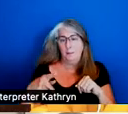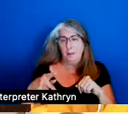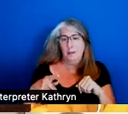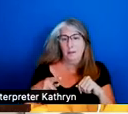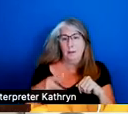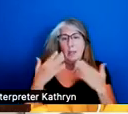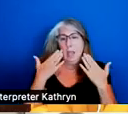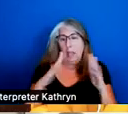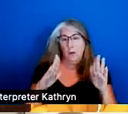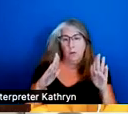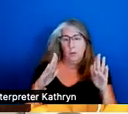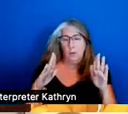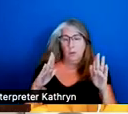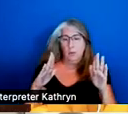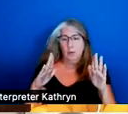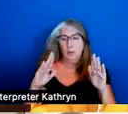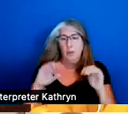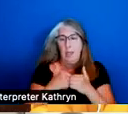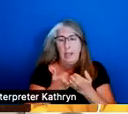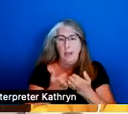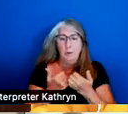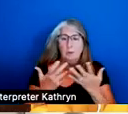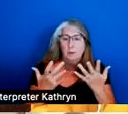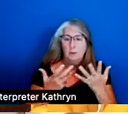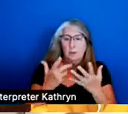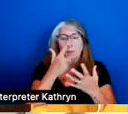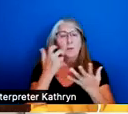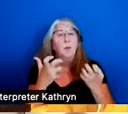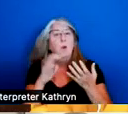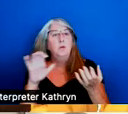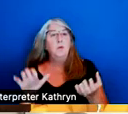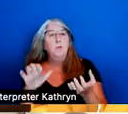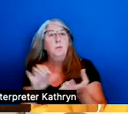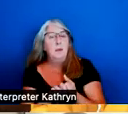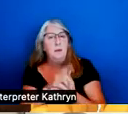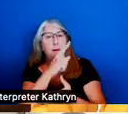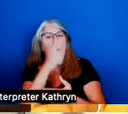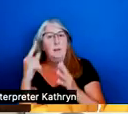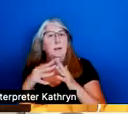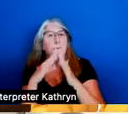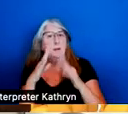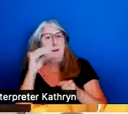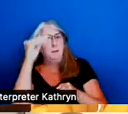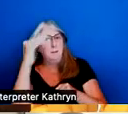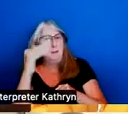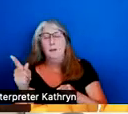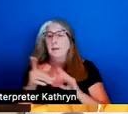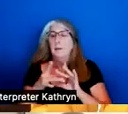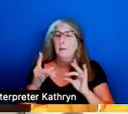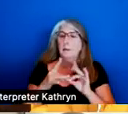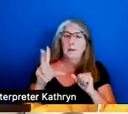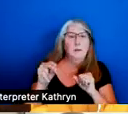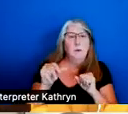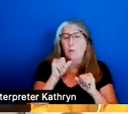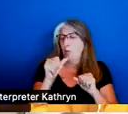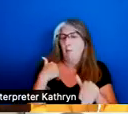don't know, auntie, I want to learn how to speak English because I want to marry to a Black American man. She said, no, do not go that